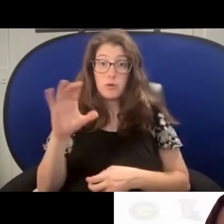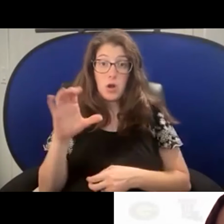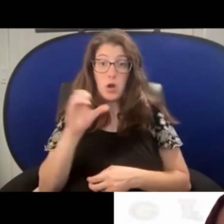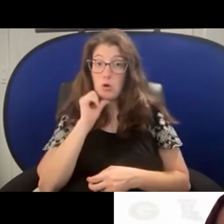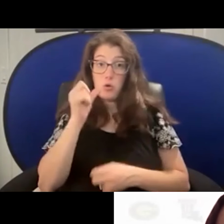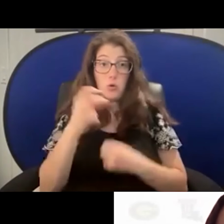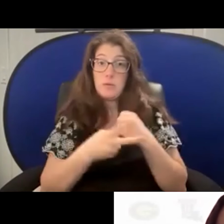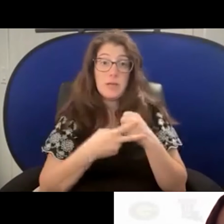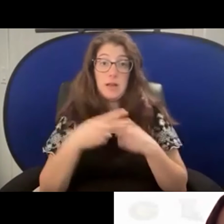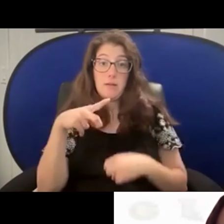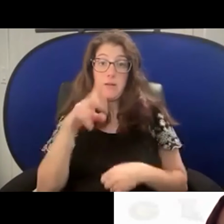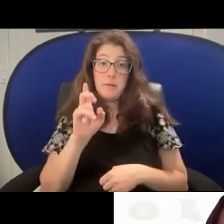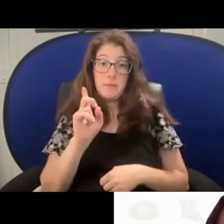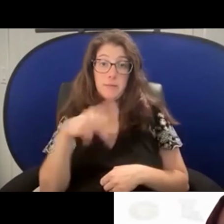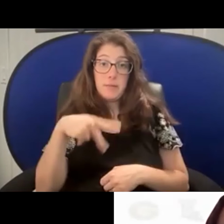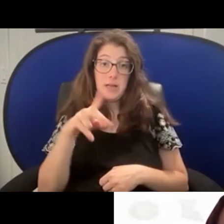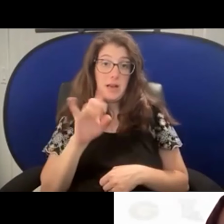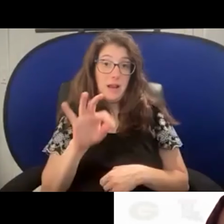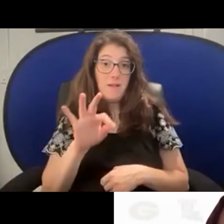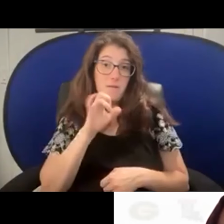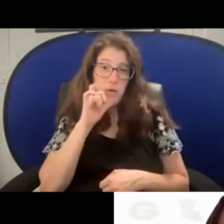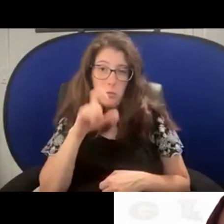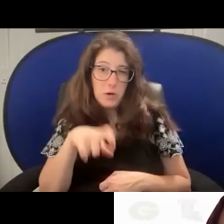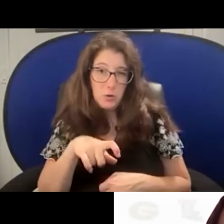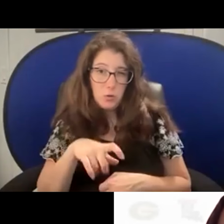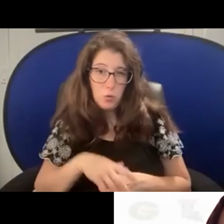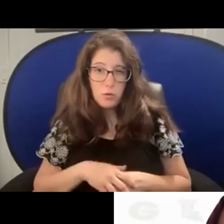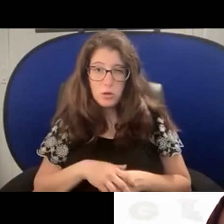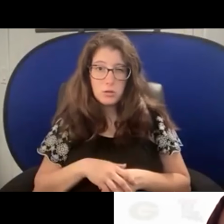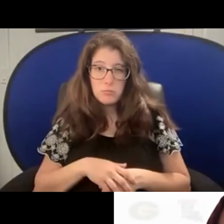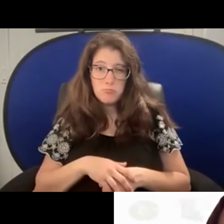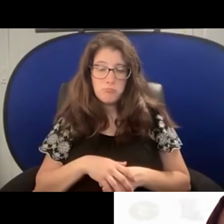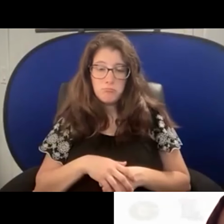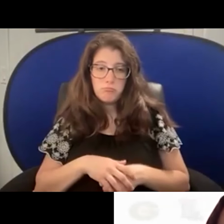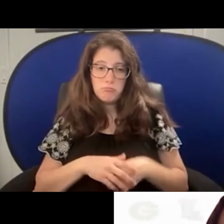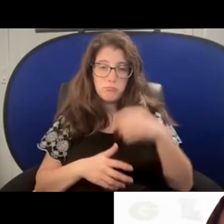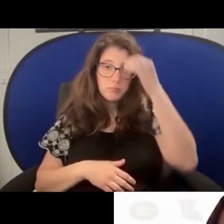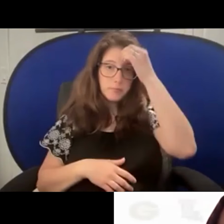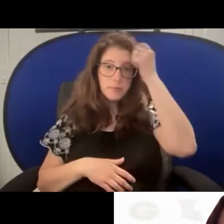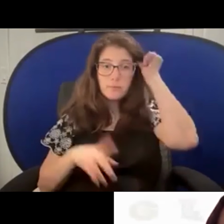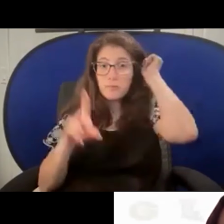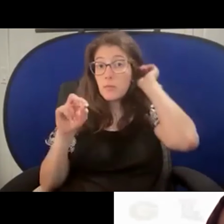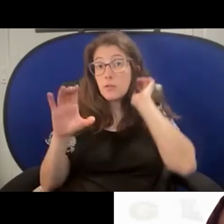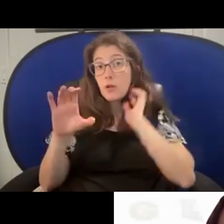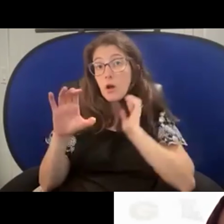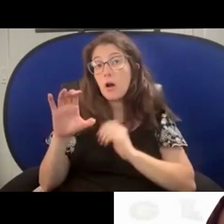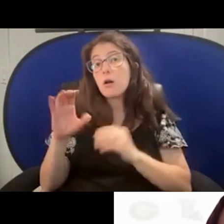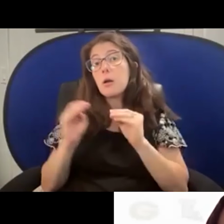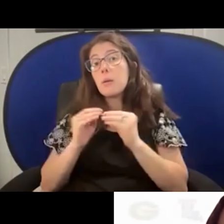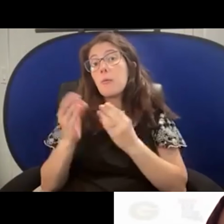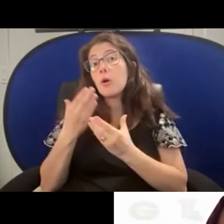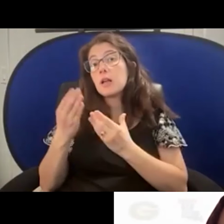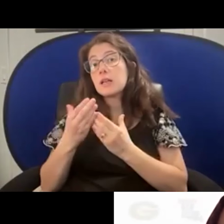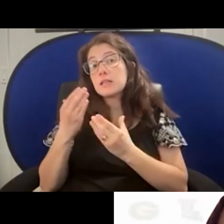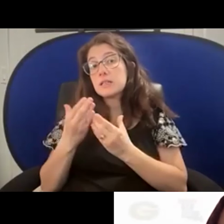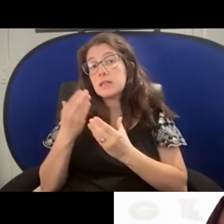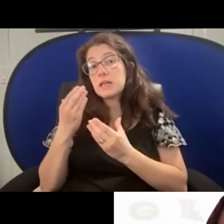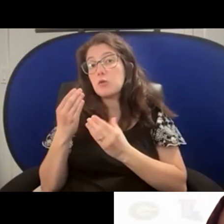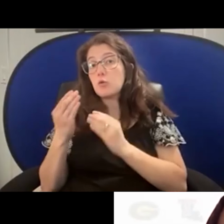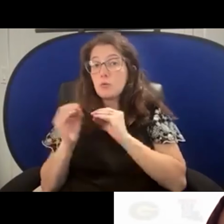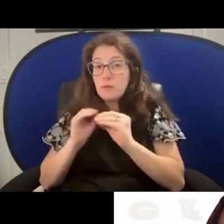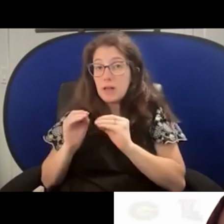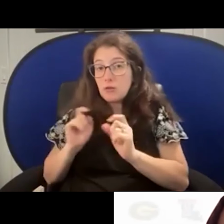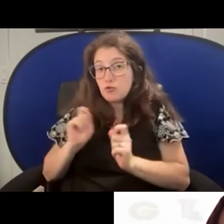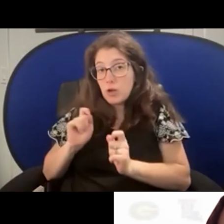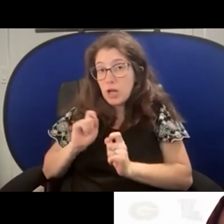a PDF. There's no reason to save it as a PDF. You don't need it in there as a PDF. Documents are easier to remediate. So if you find an